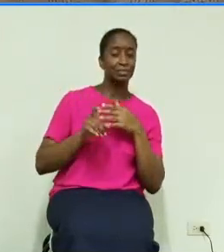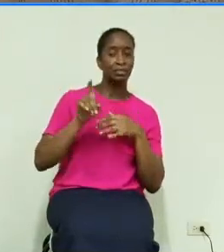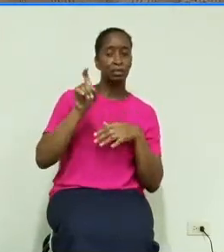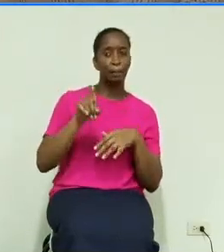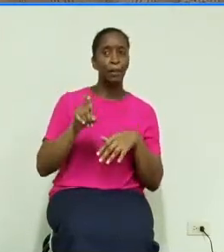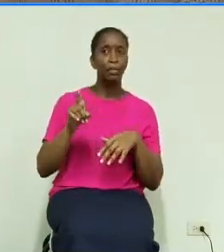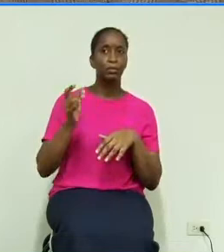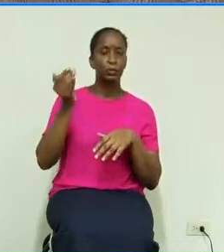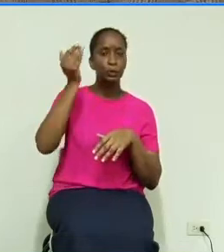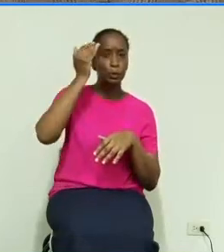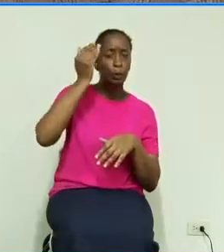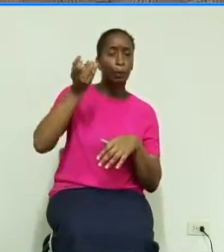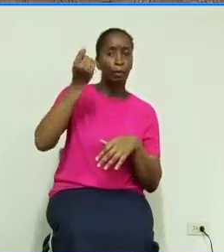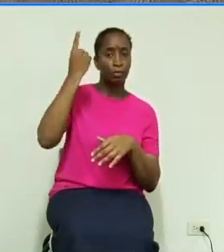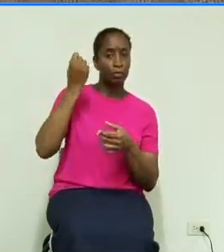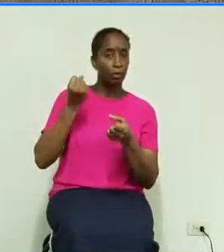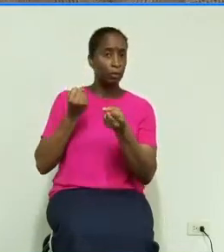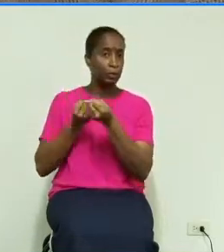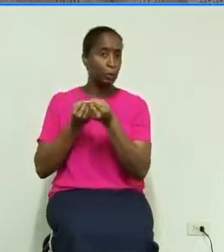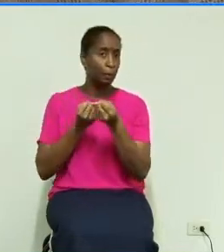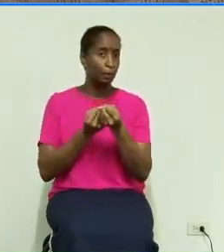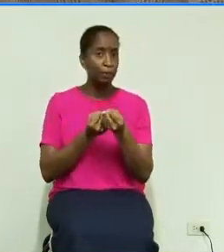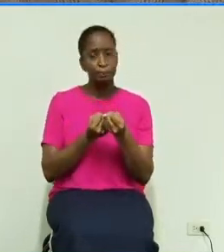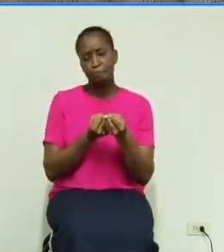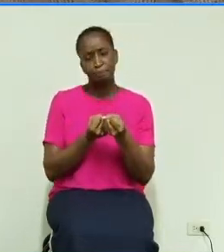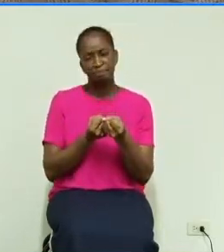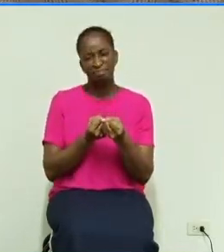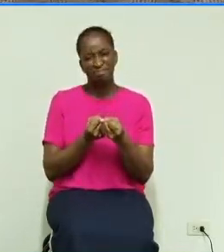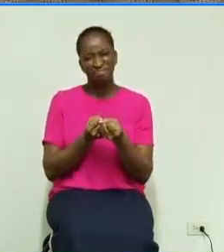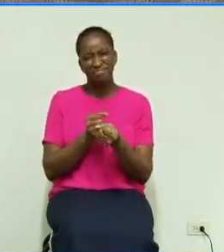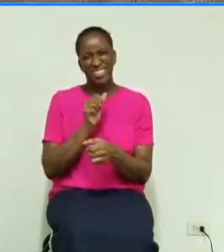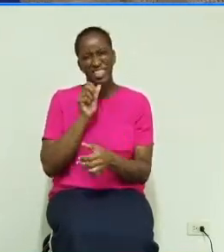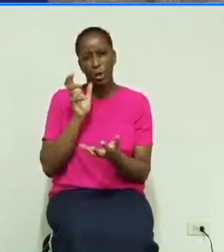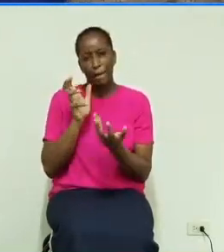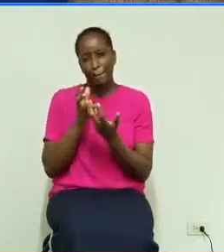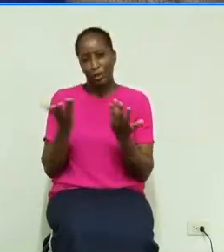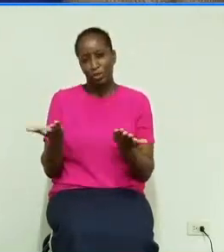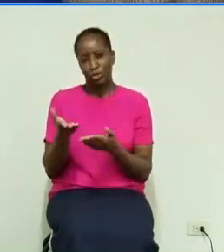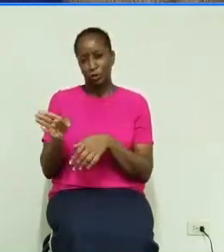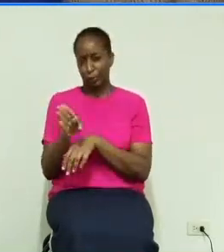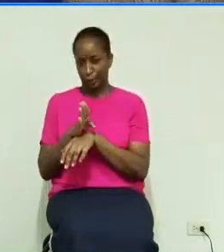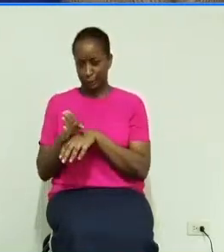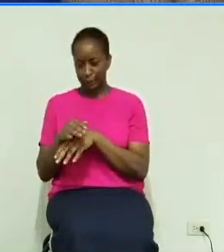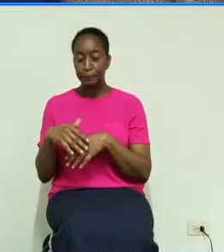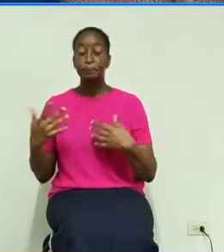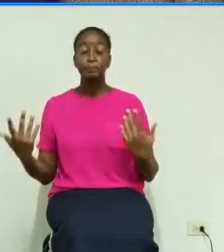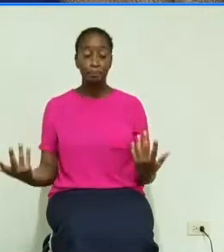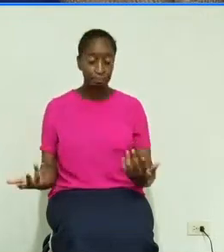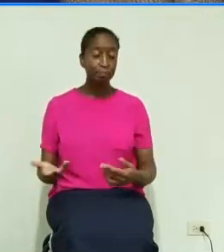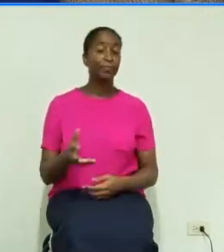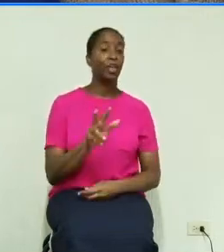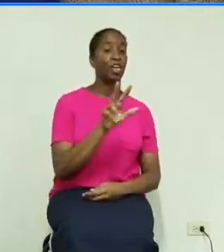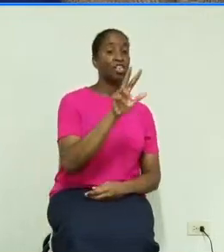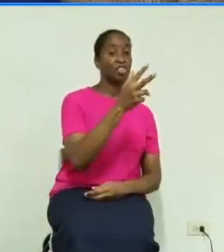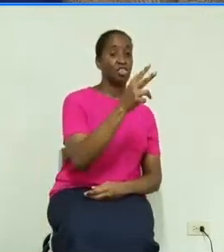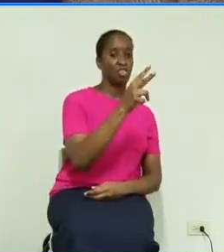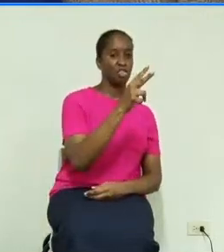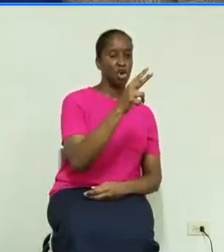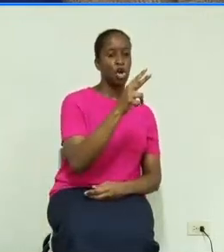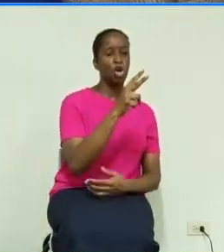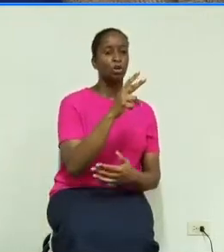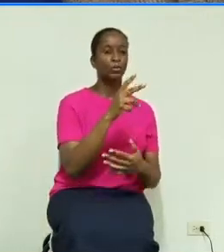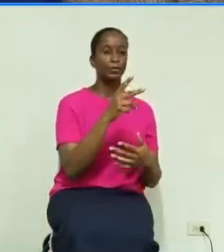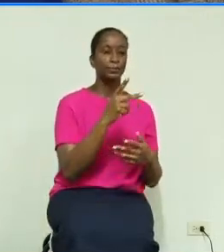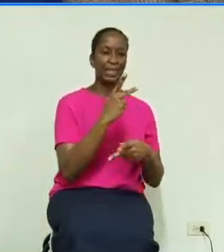all-inclusive. There's a third type of chamber, which is called the Chamber of Socio-Cultural